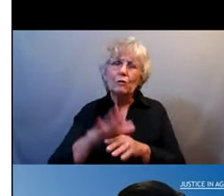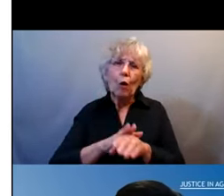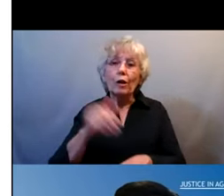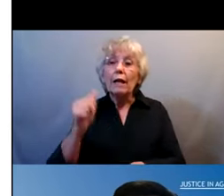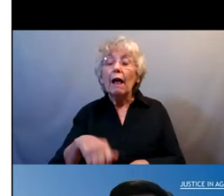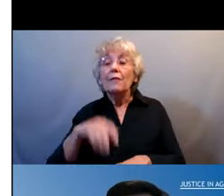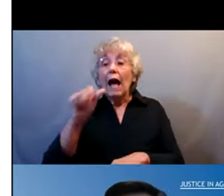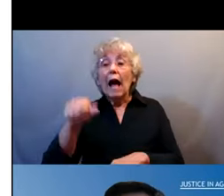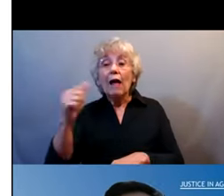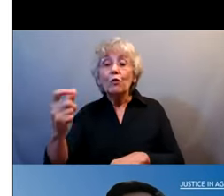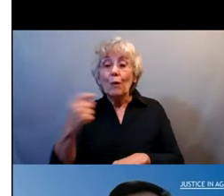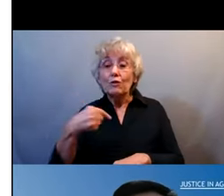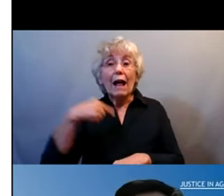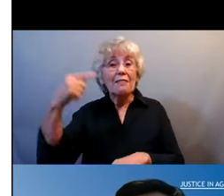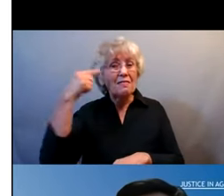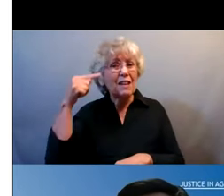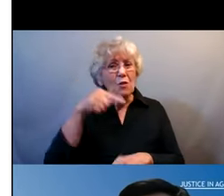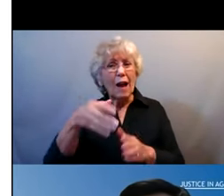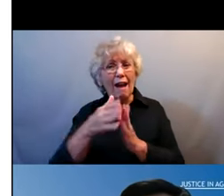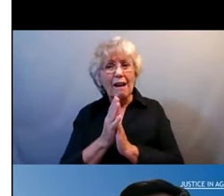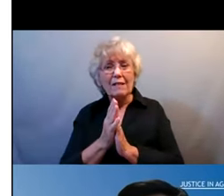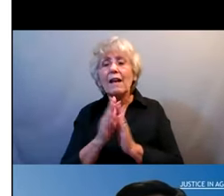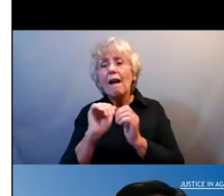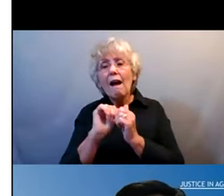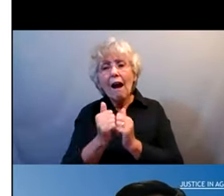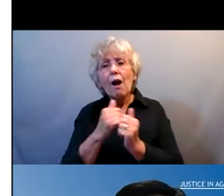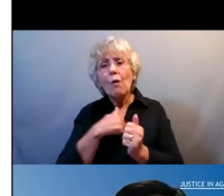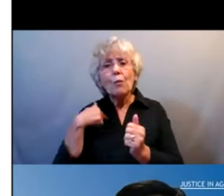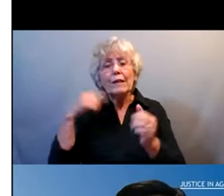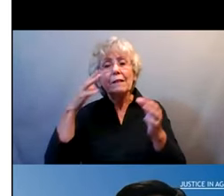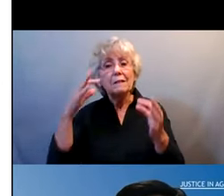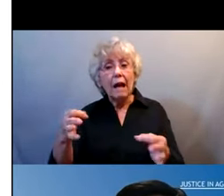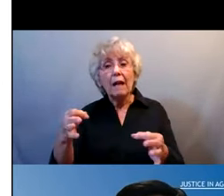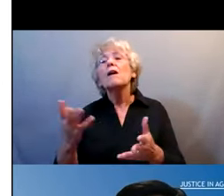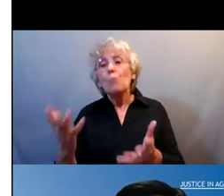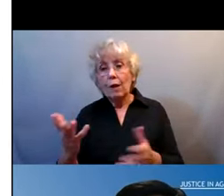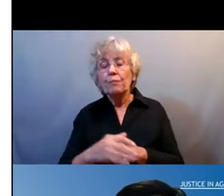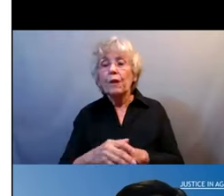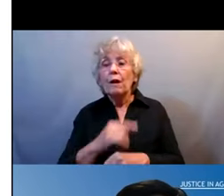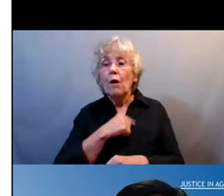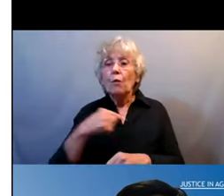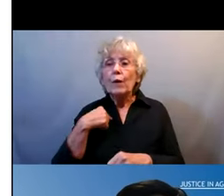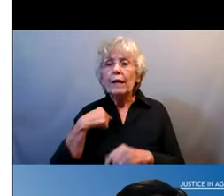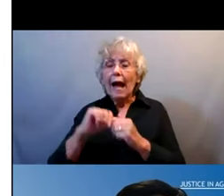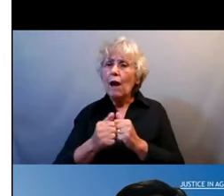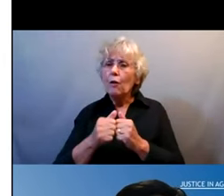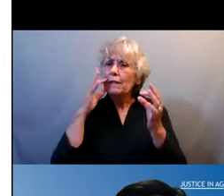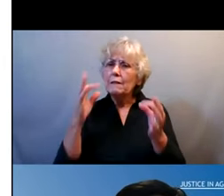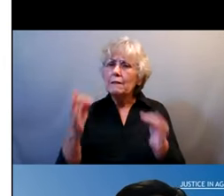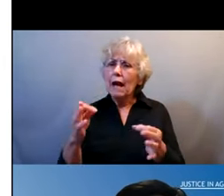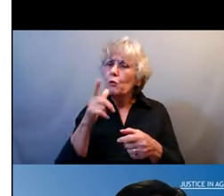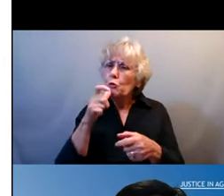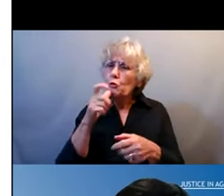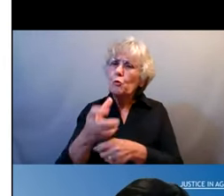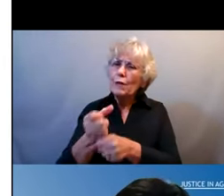other question that I think you asked was about how did we decide? So we how do we decide who